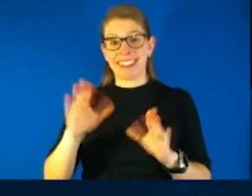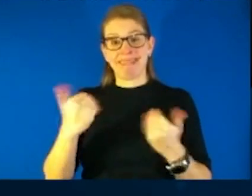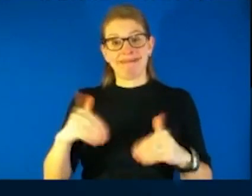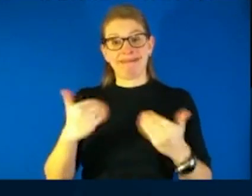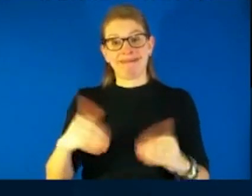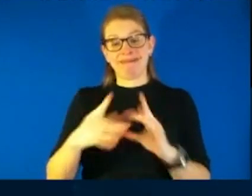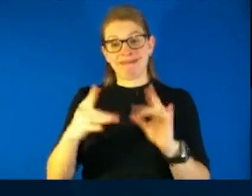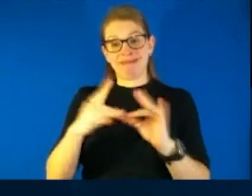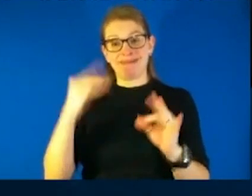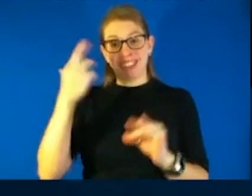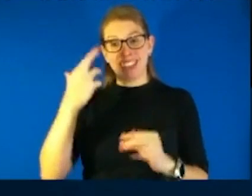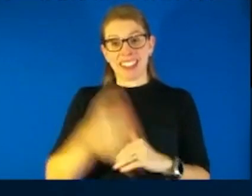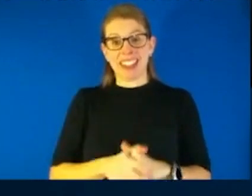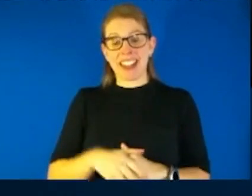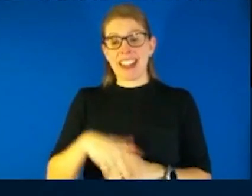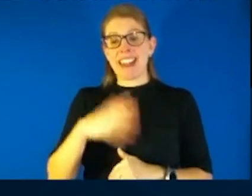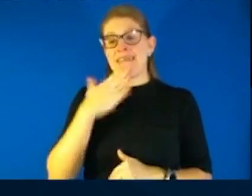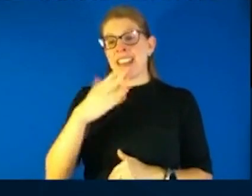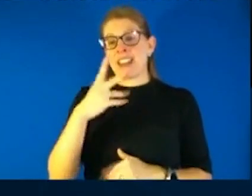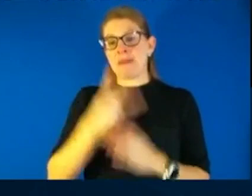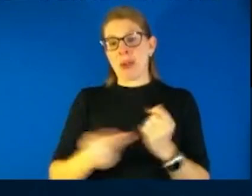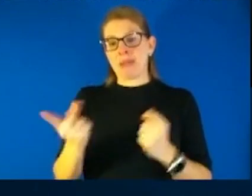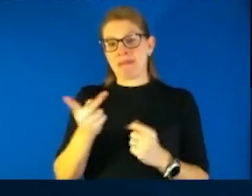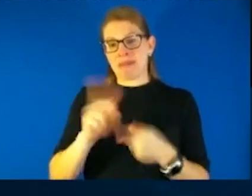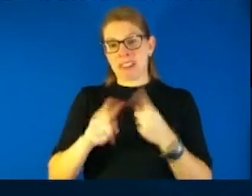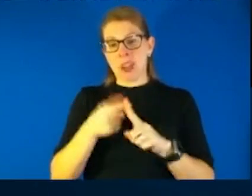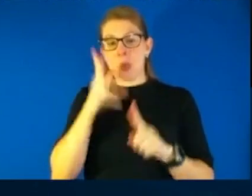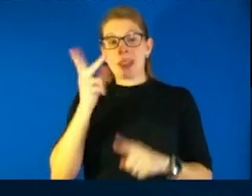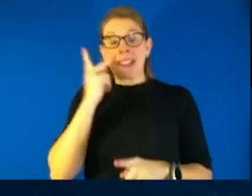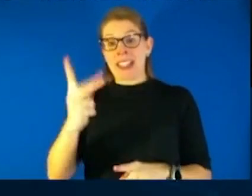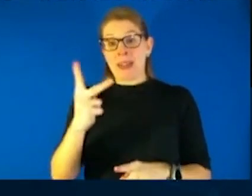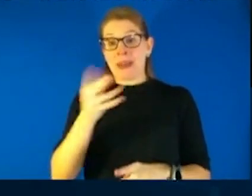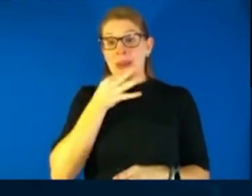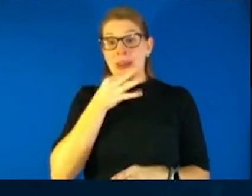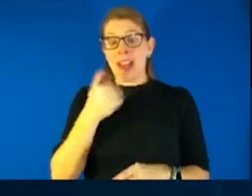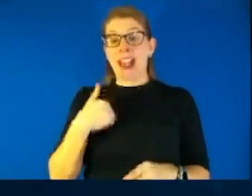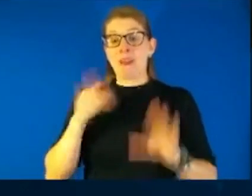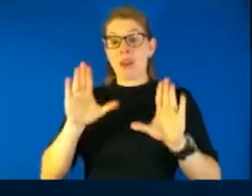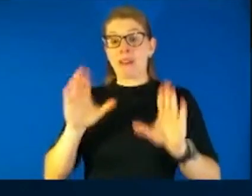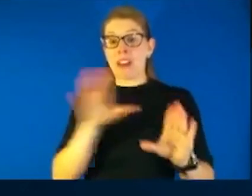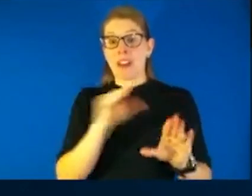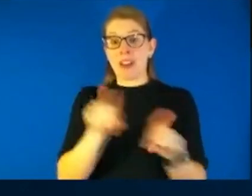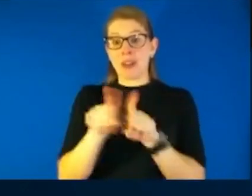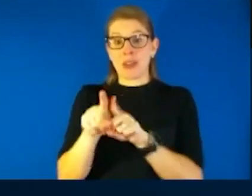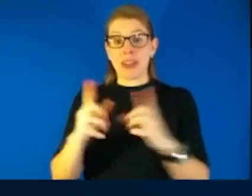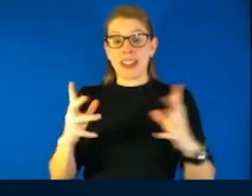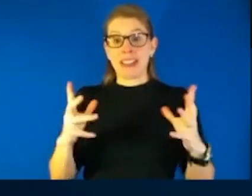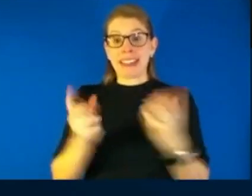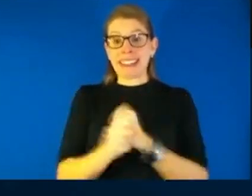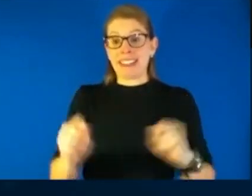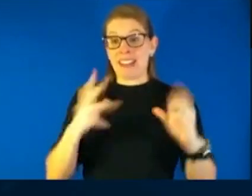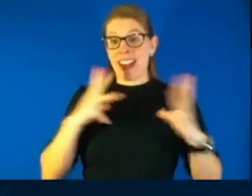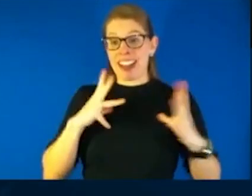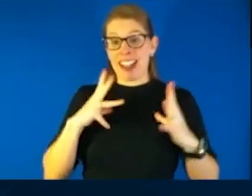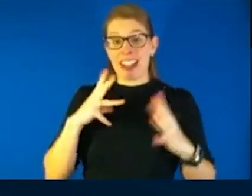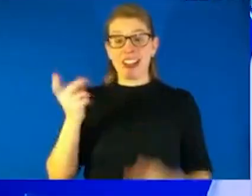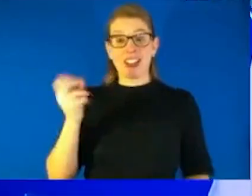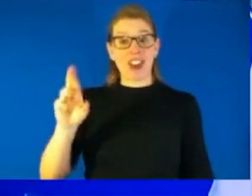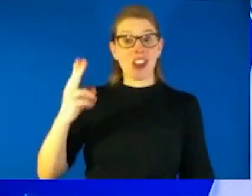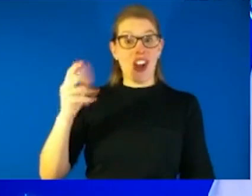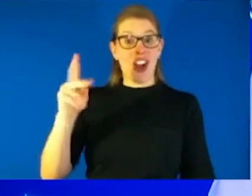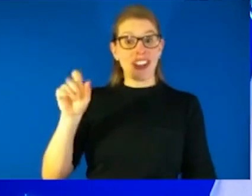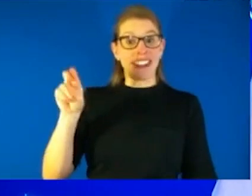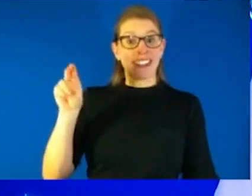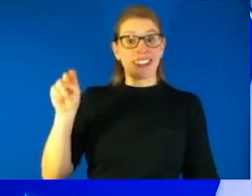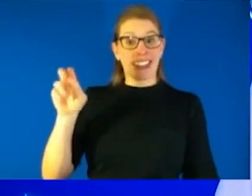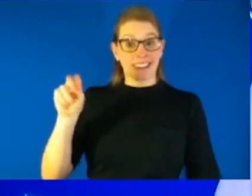both of you, friends. We appreciate it very much. And we will see you soon. And yes, have a wonderful and safe holiday. Dr. Hawkinson, final thoughts today. Yeah, great information